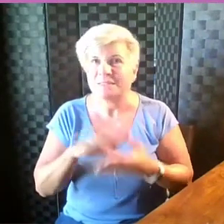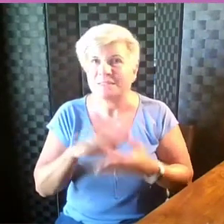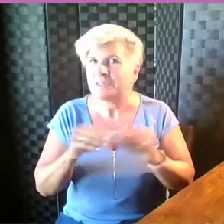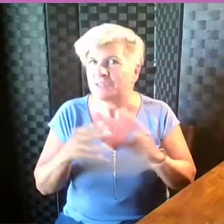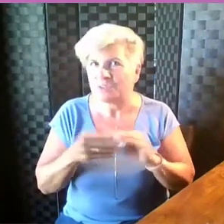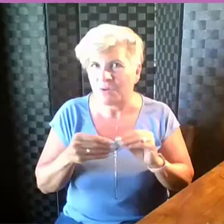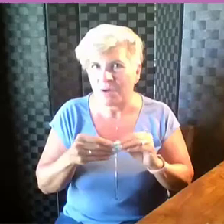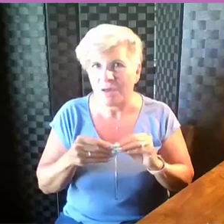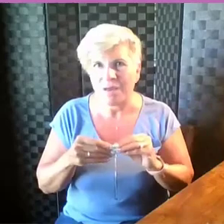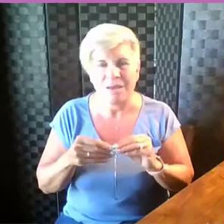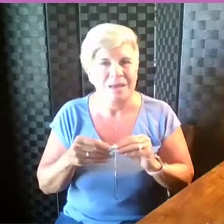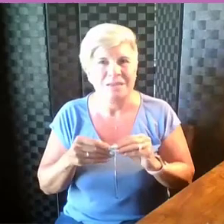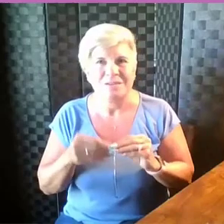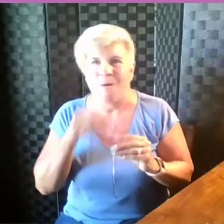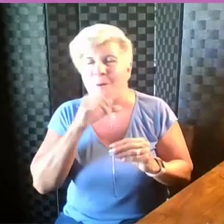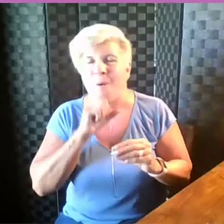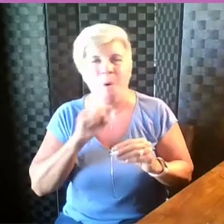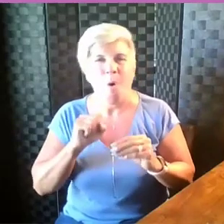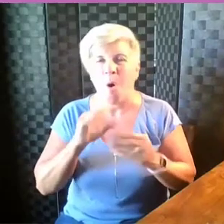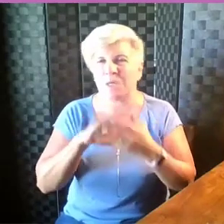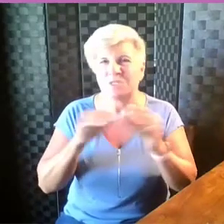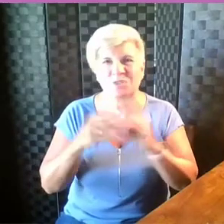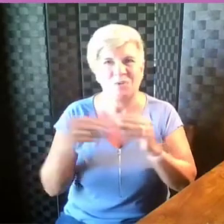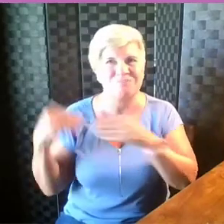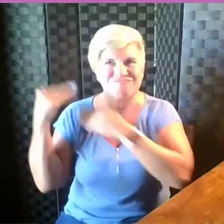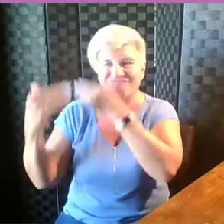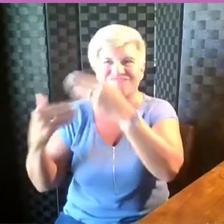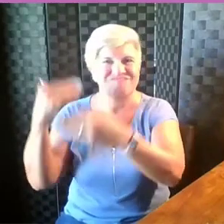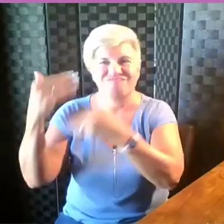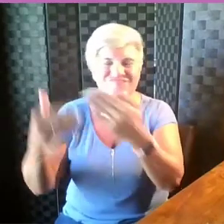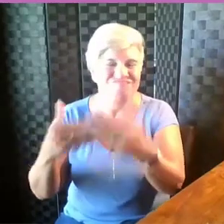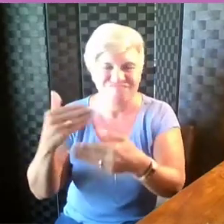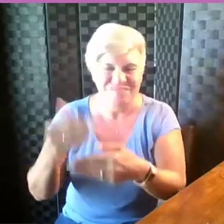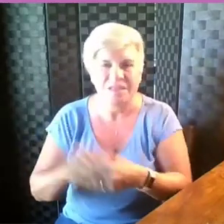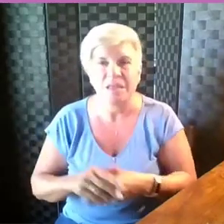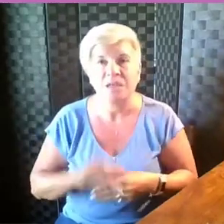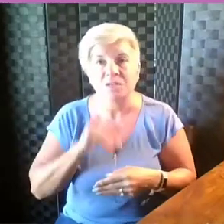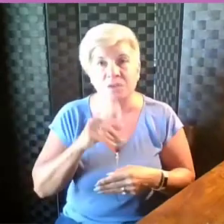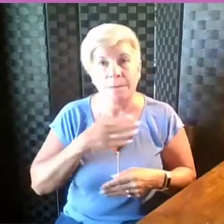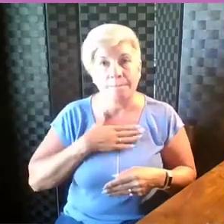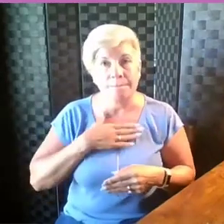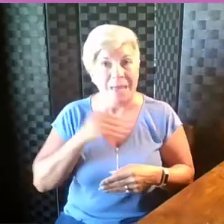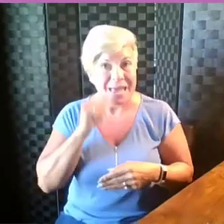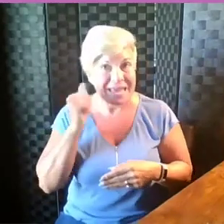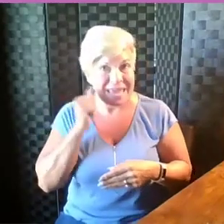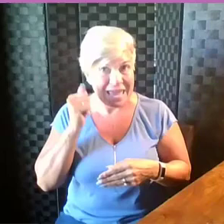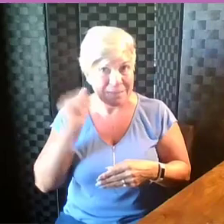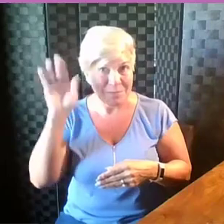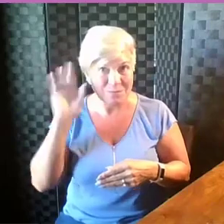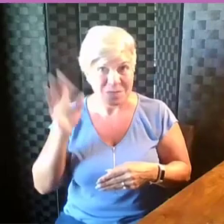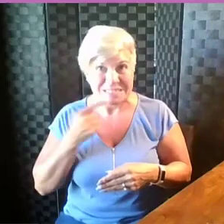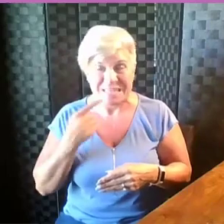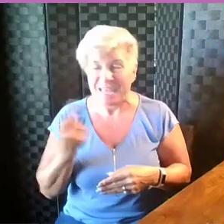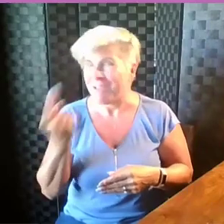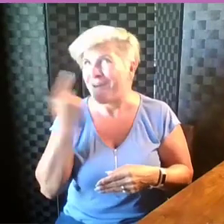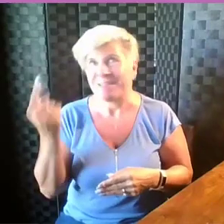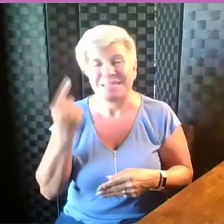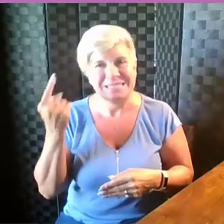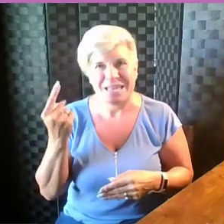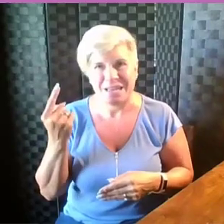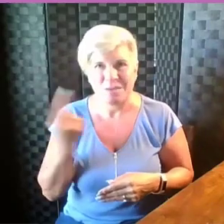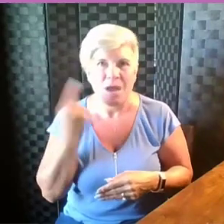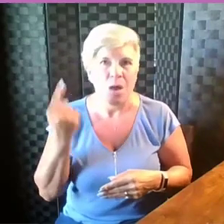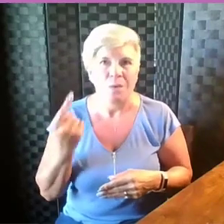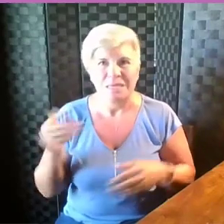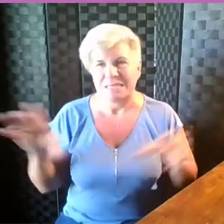from generation to generation. And so my aunt used to say this to me all the time. We would always act it out and have fun when I was